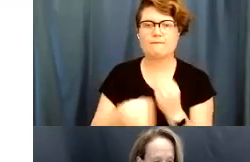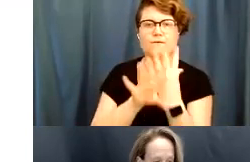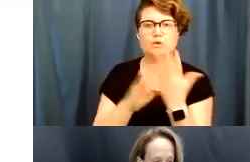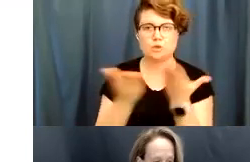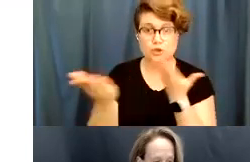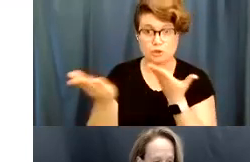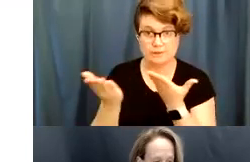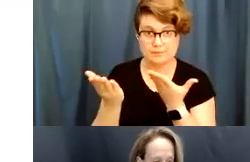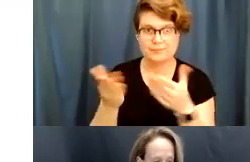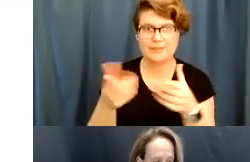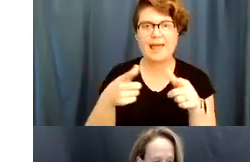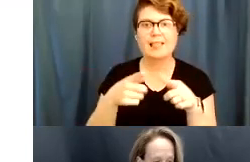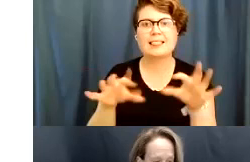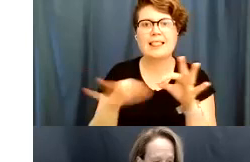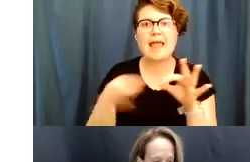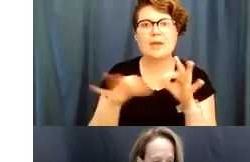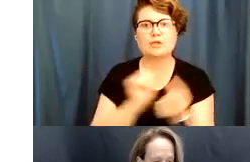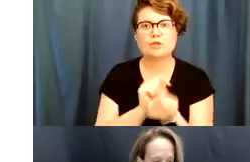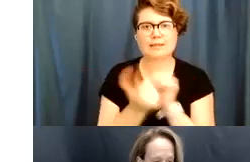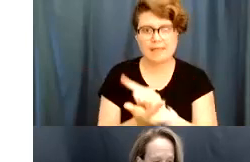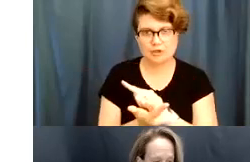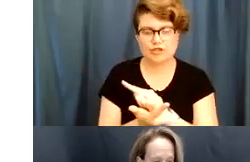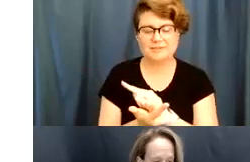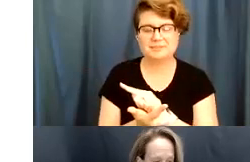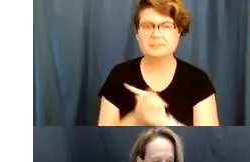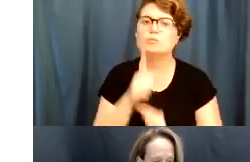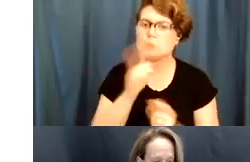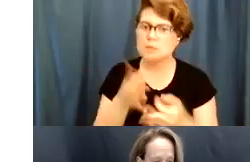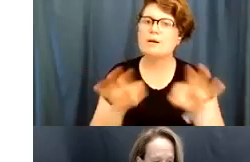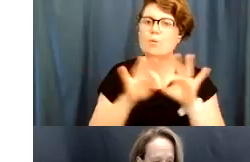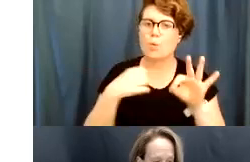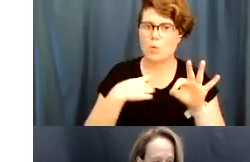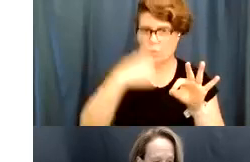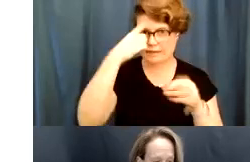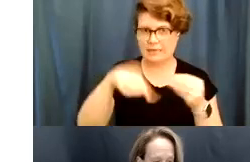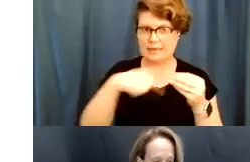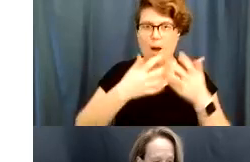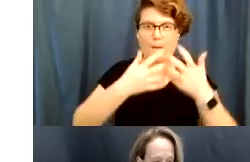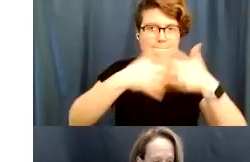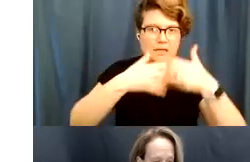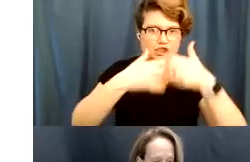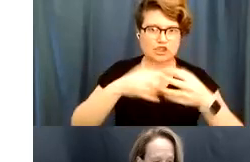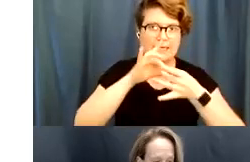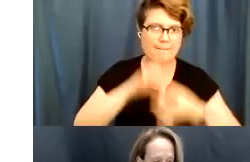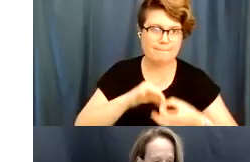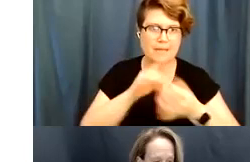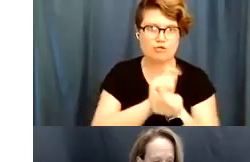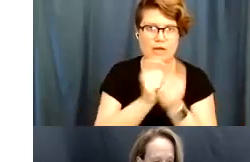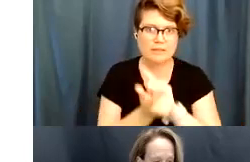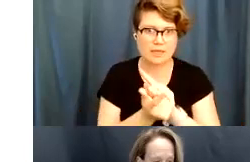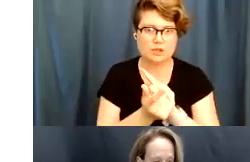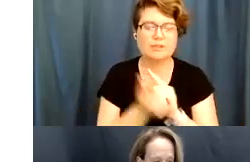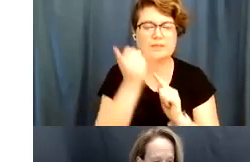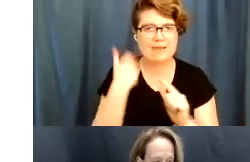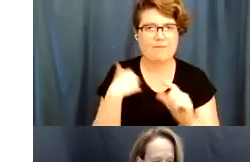translation. It is very important to be mindful of machine-based translations when communicating with our survivors.